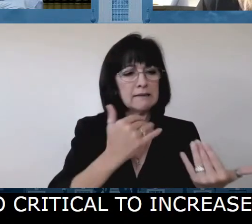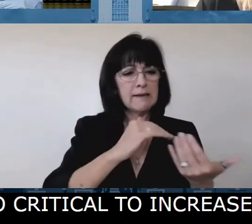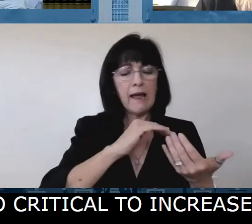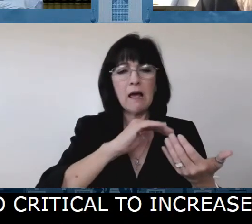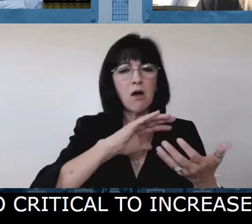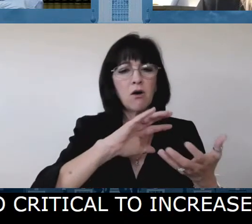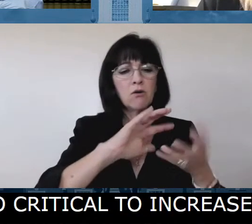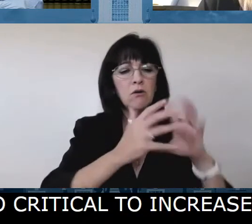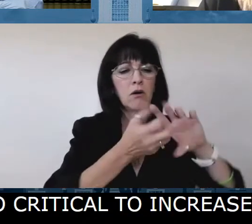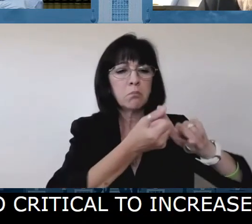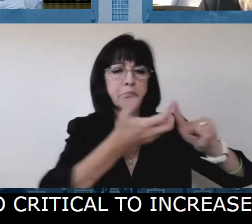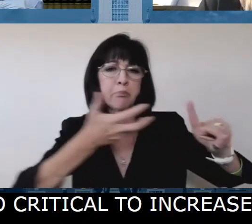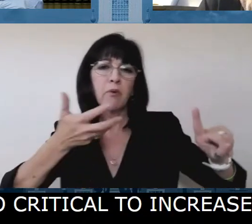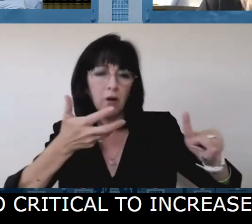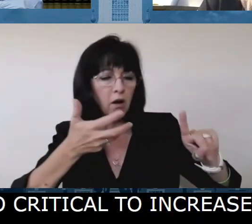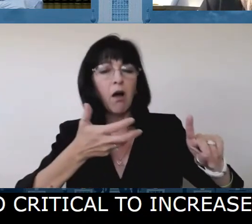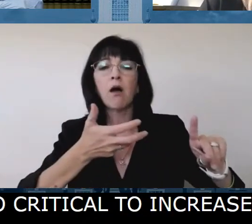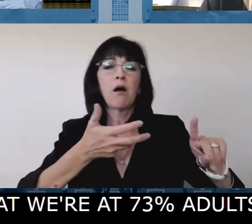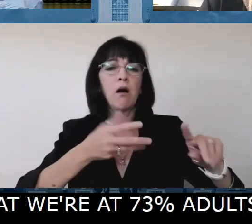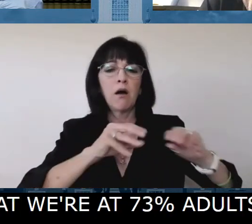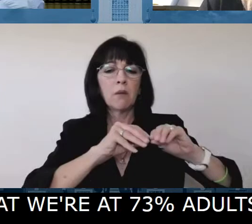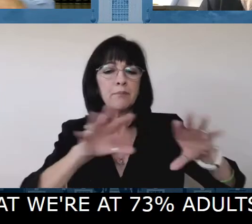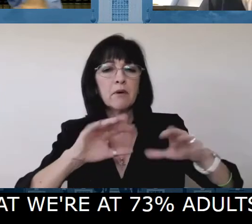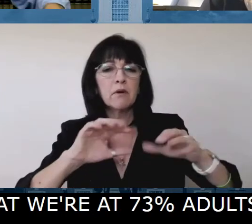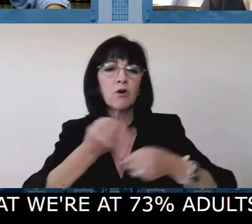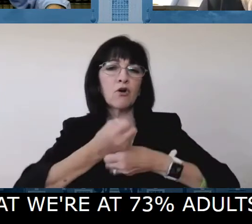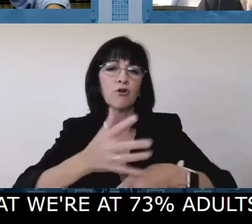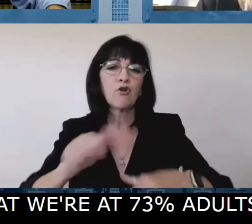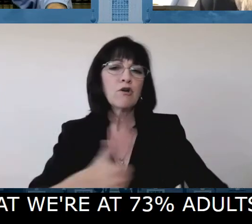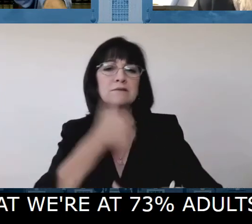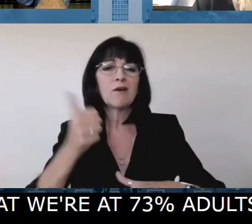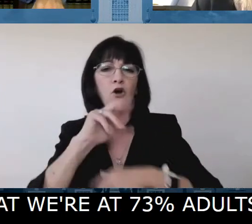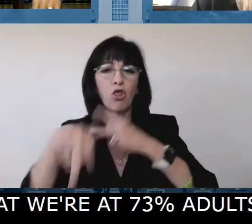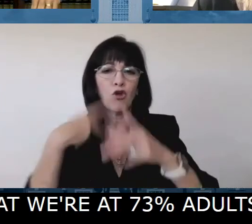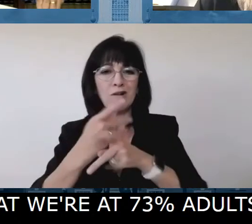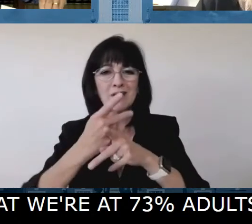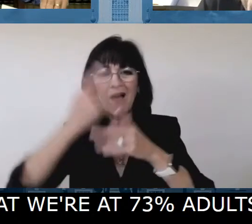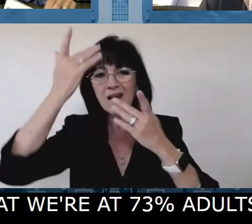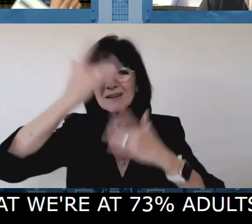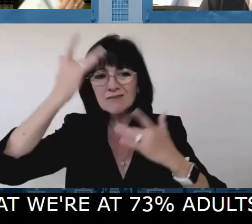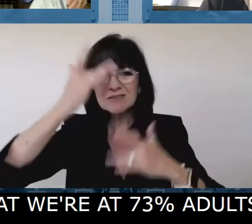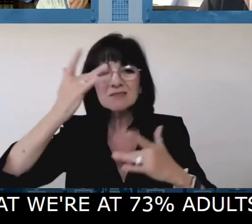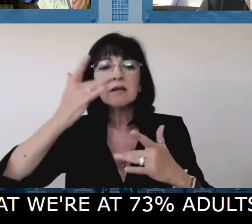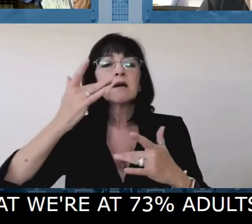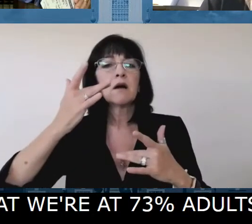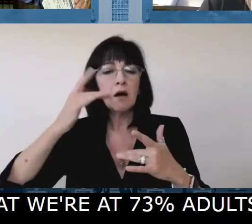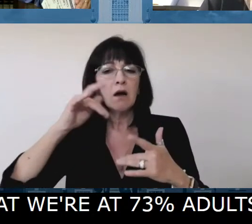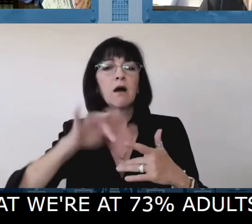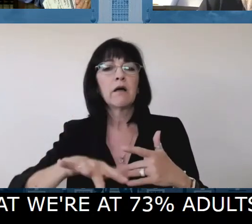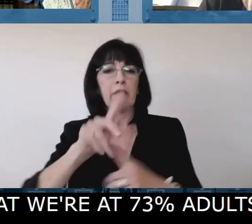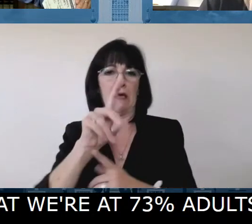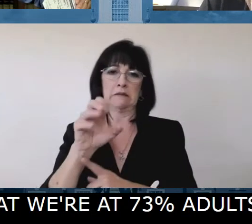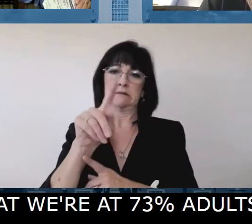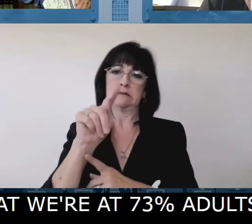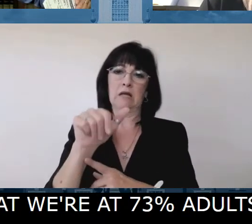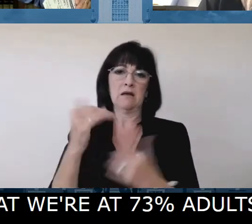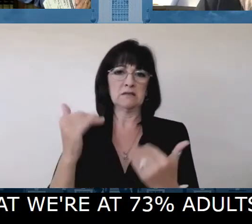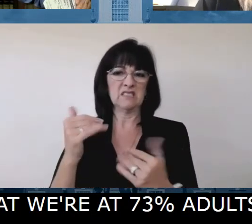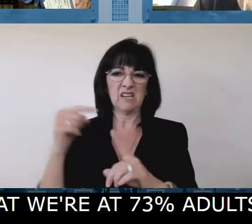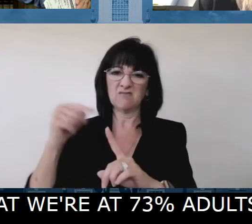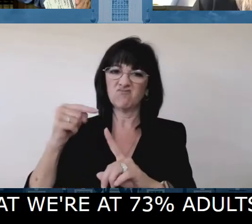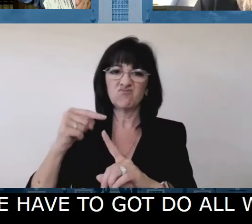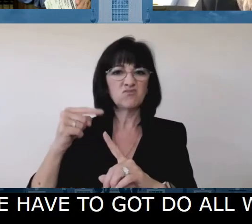dose, but it is not enough. We have got to do all we can to drive up our vaccine numbers even more. And